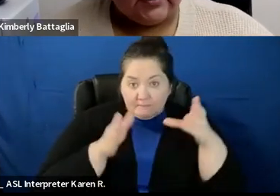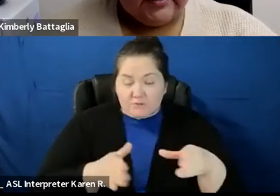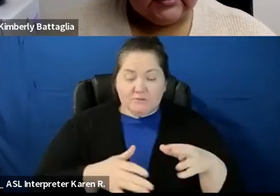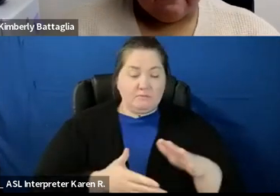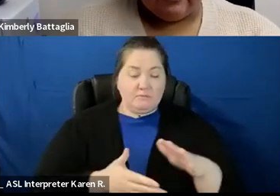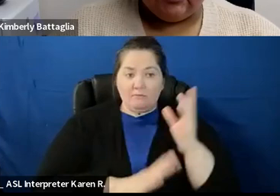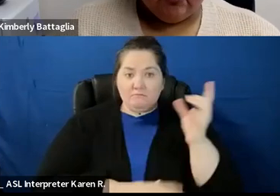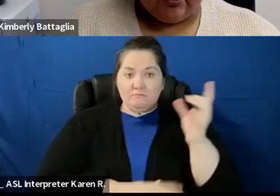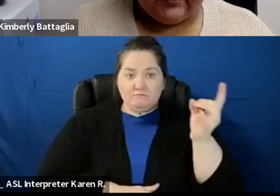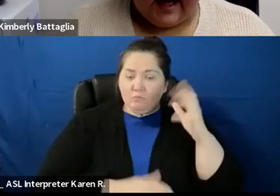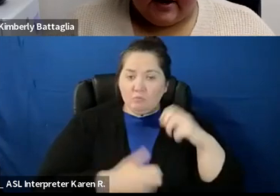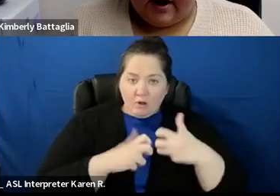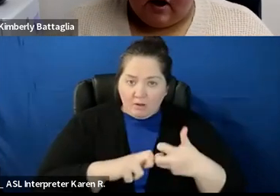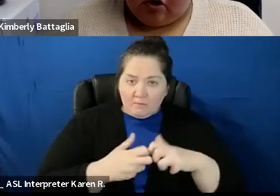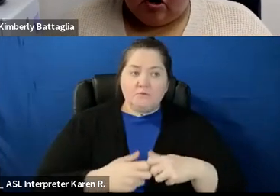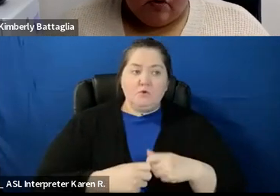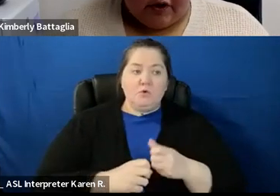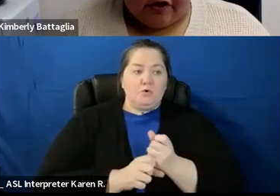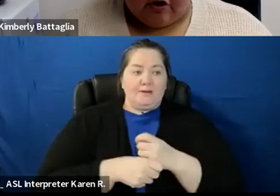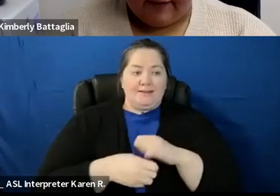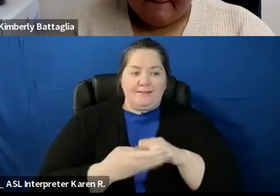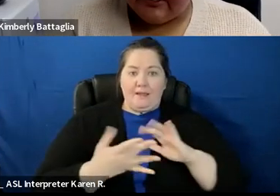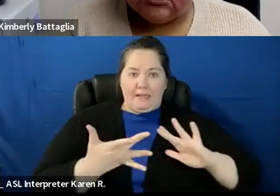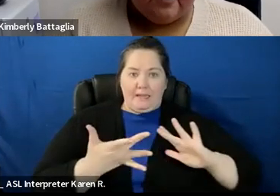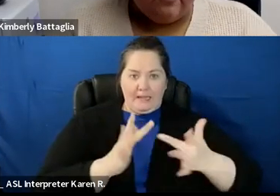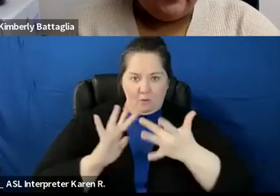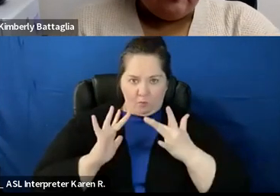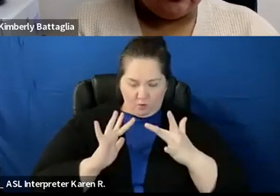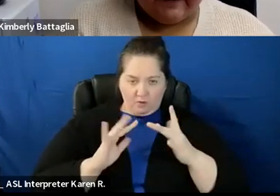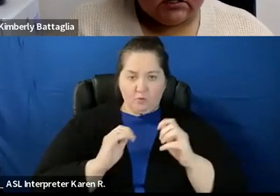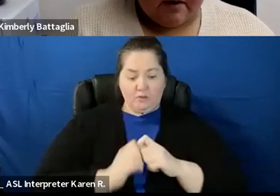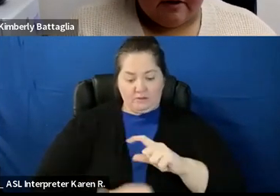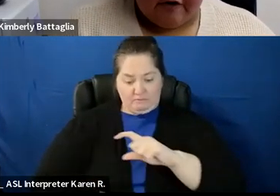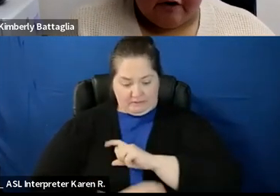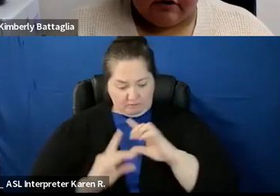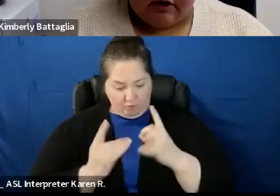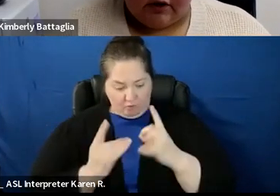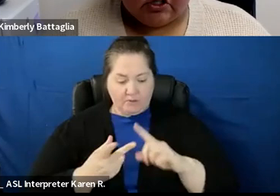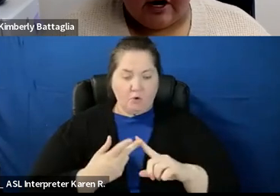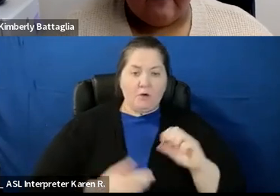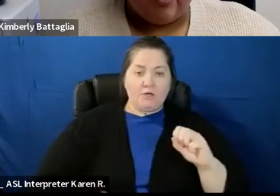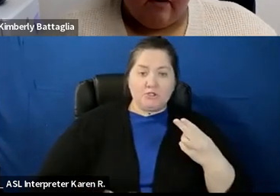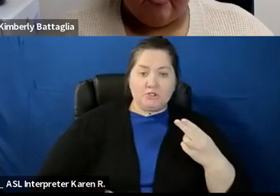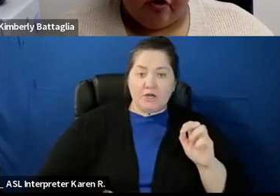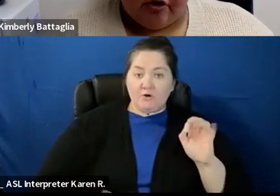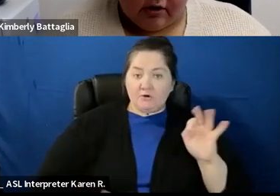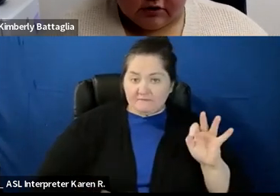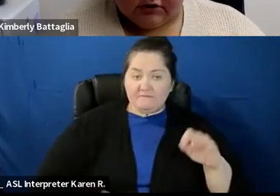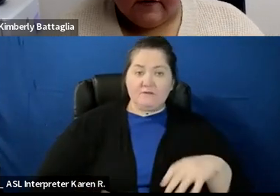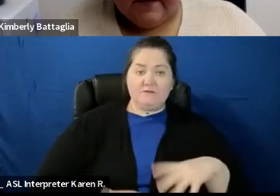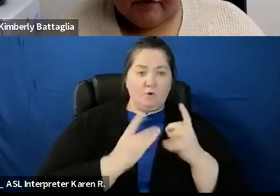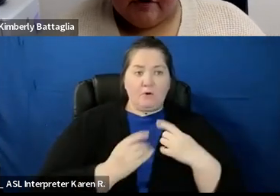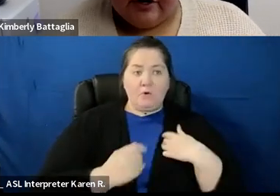hassle. So I think definitely creating that network with your like police department or sheriff's department, if you're dealing with sheriff or highway